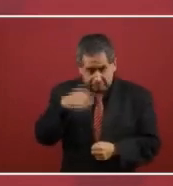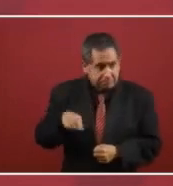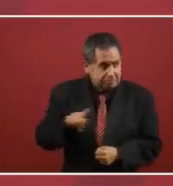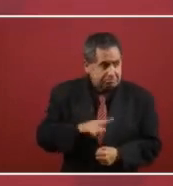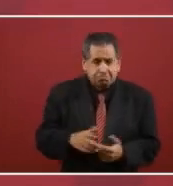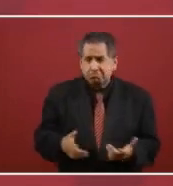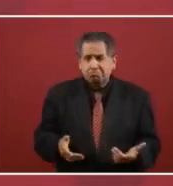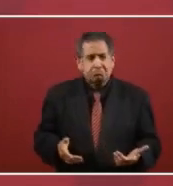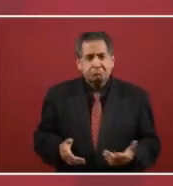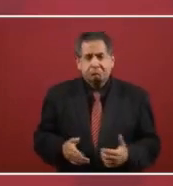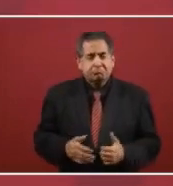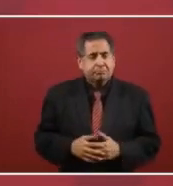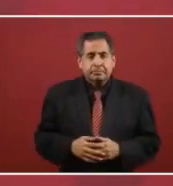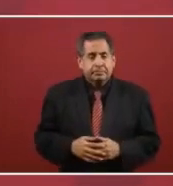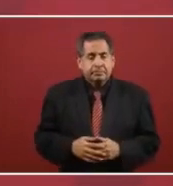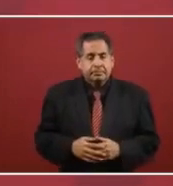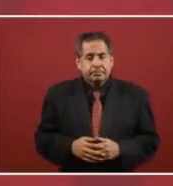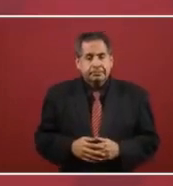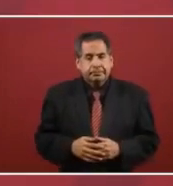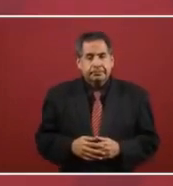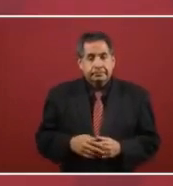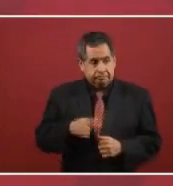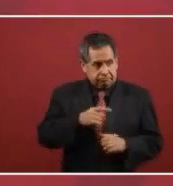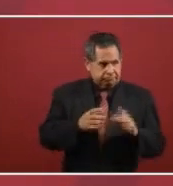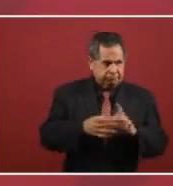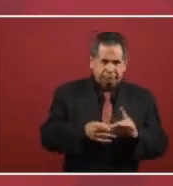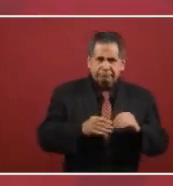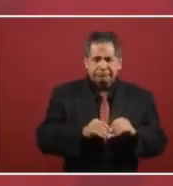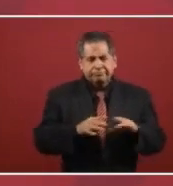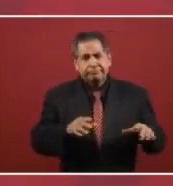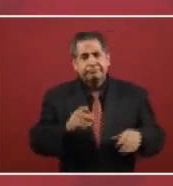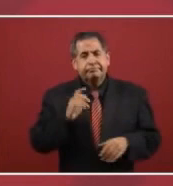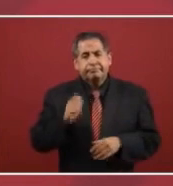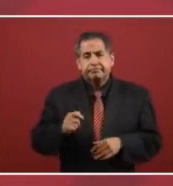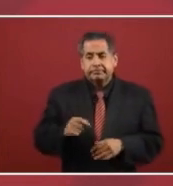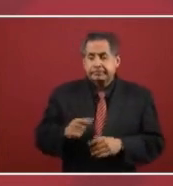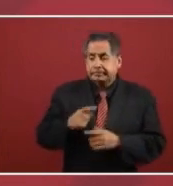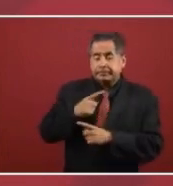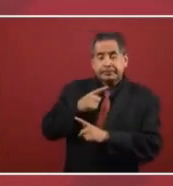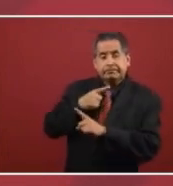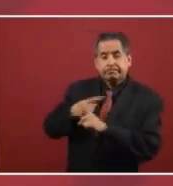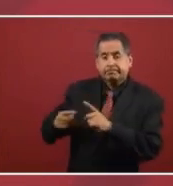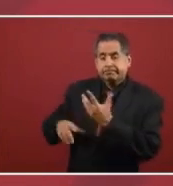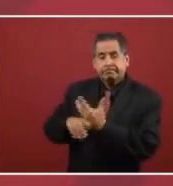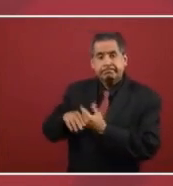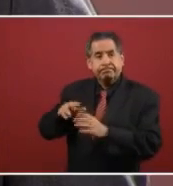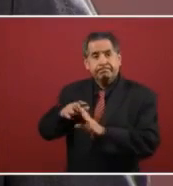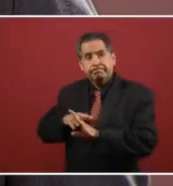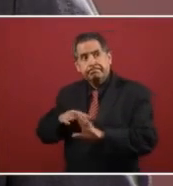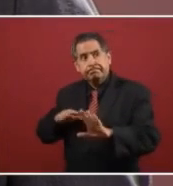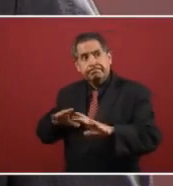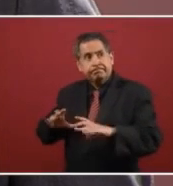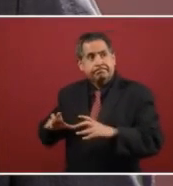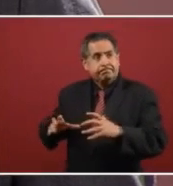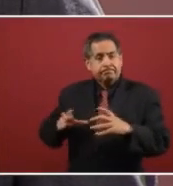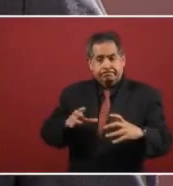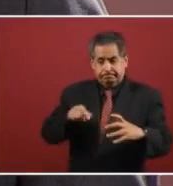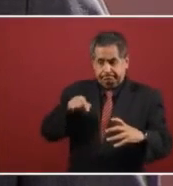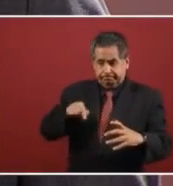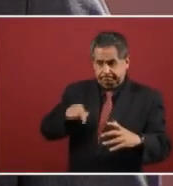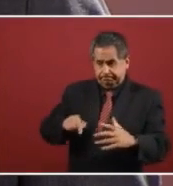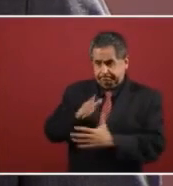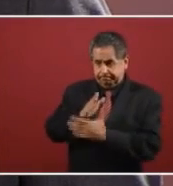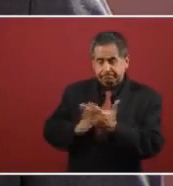of the ¿Se crisis. habla acaso de que la mitad Do de they los speak migrantes that half of the migrants